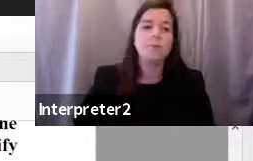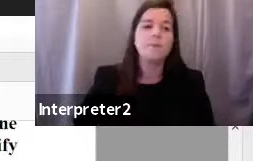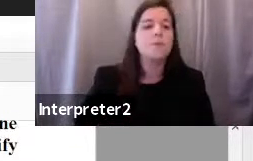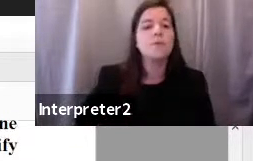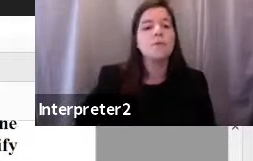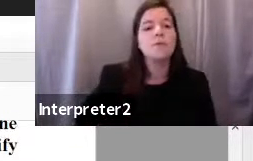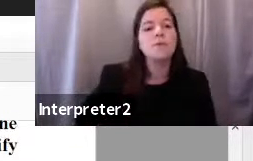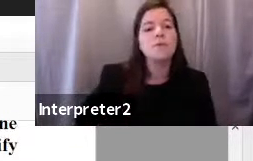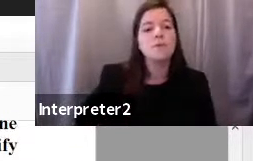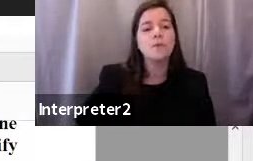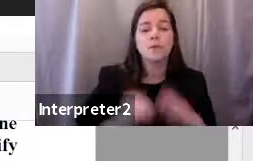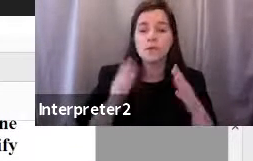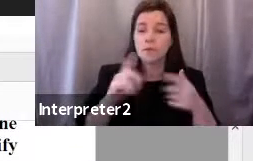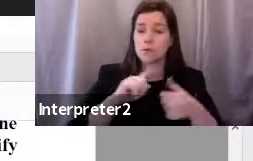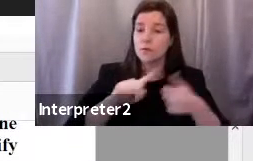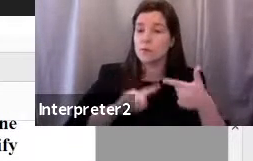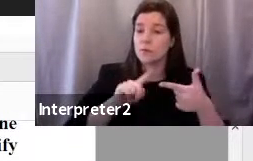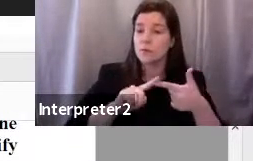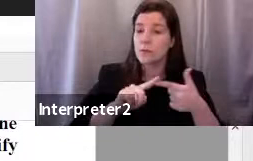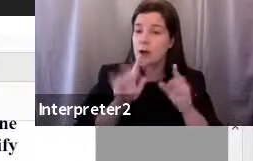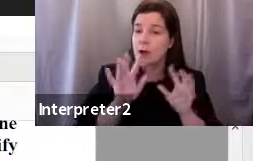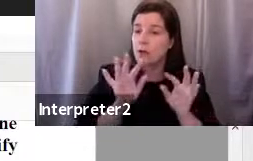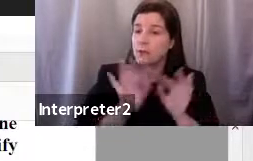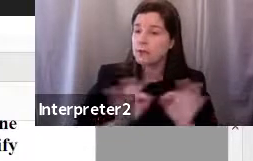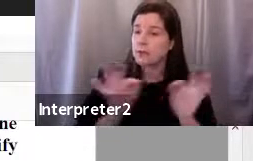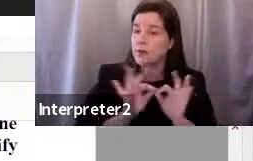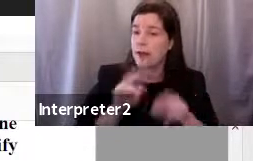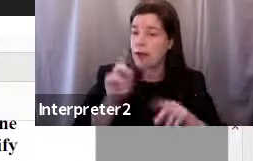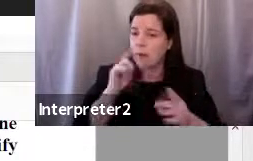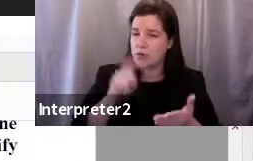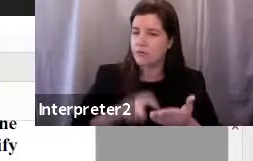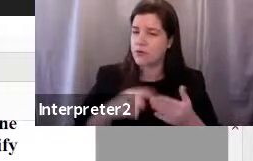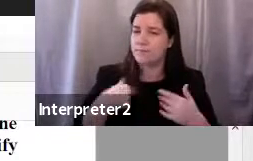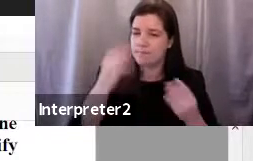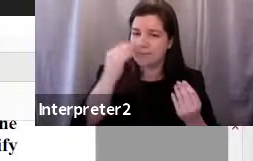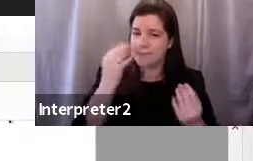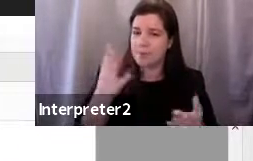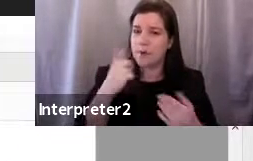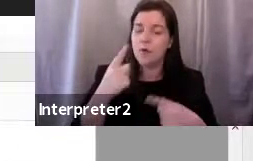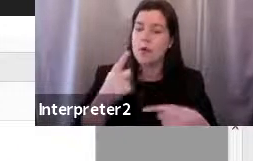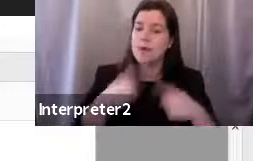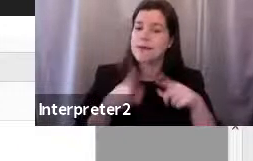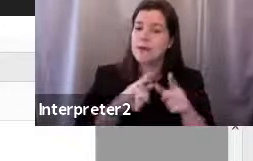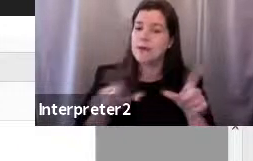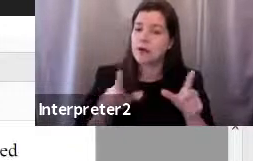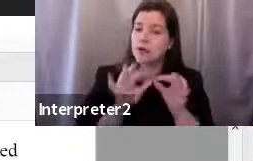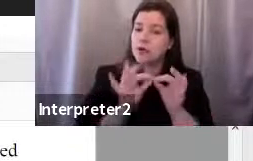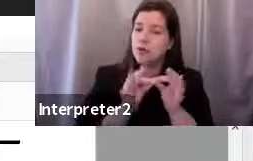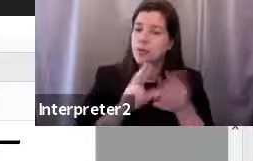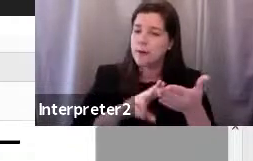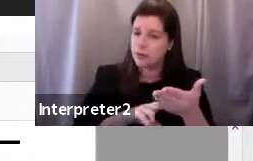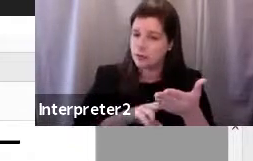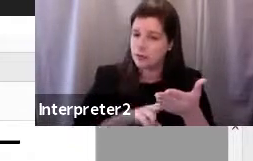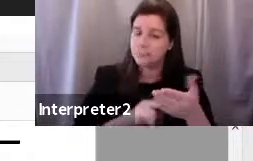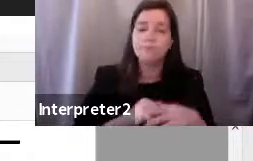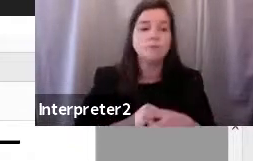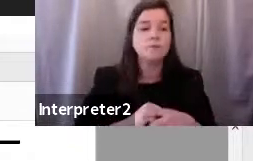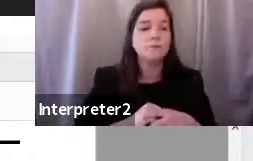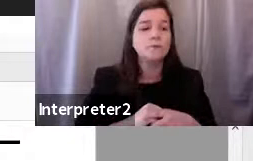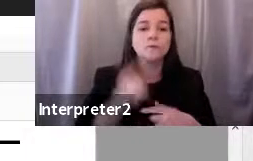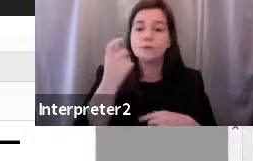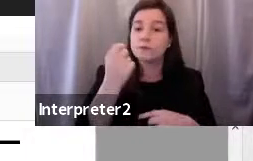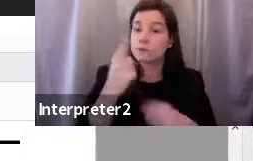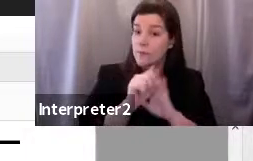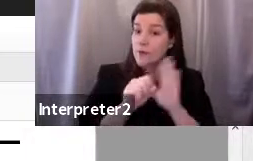second key observation I have for you pertains to sign language interpreting services procurement. So the state started